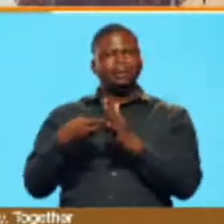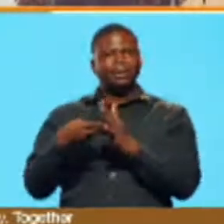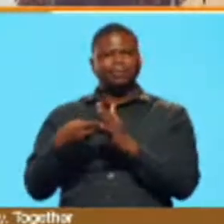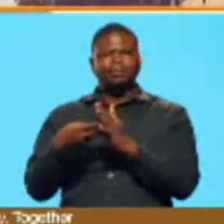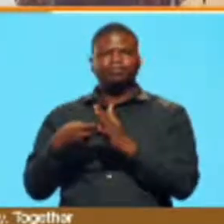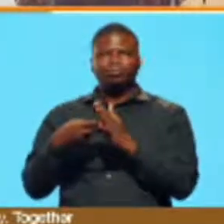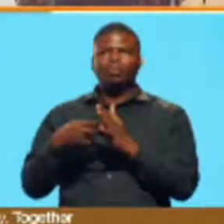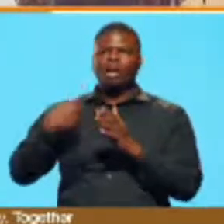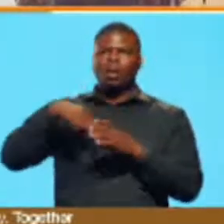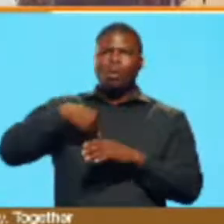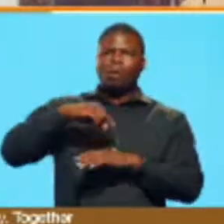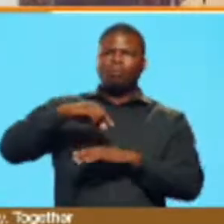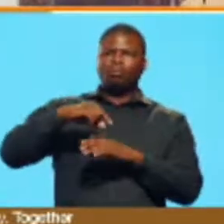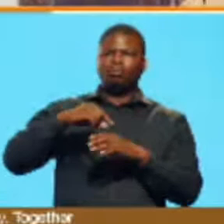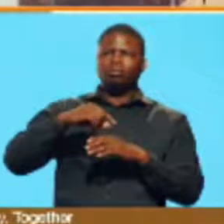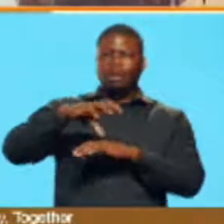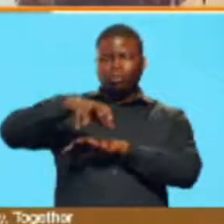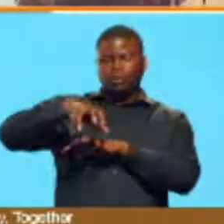provincial government.